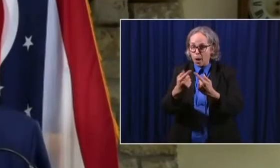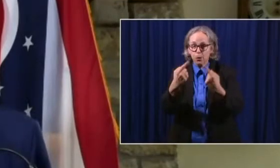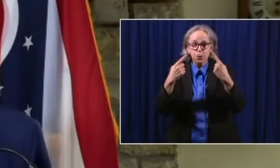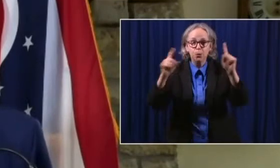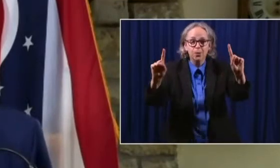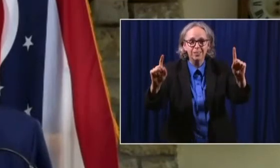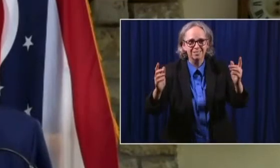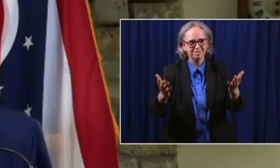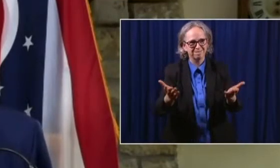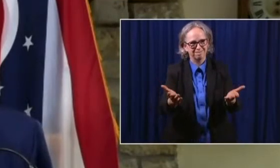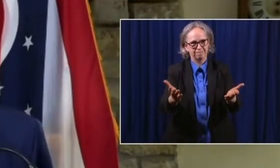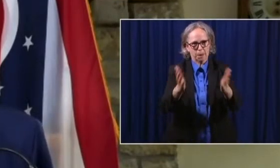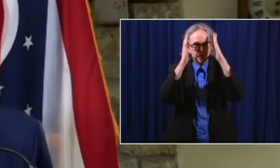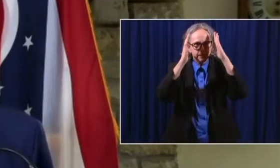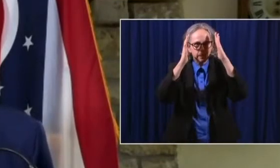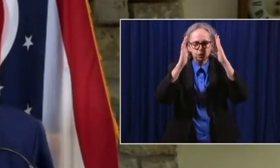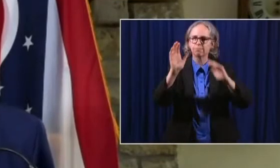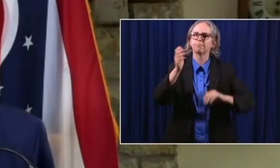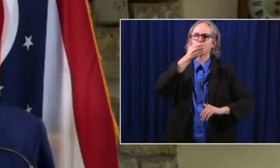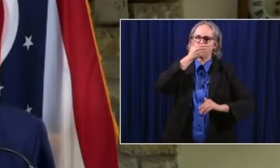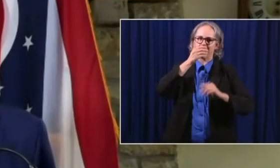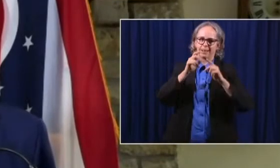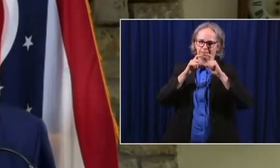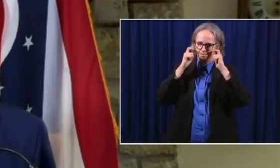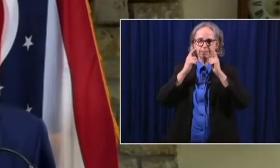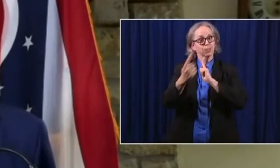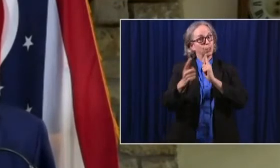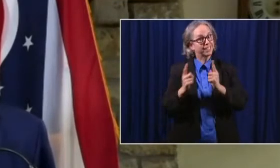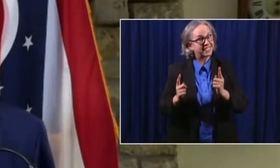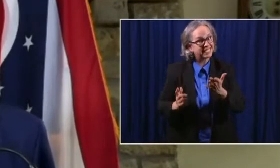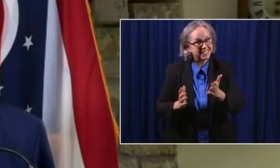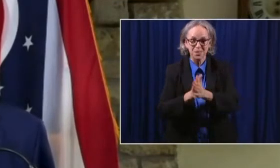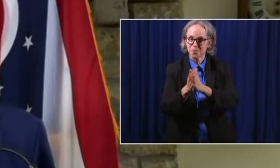masks and doing what had to be done.